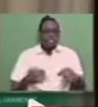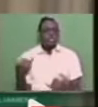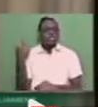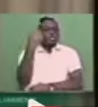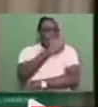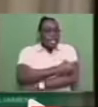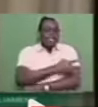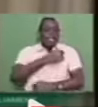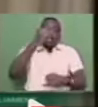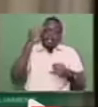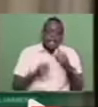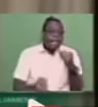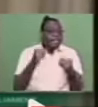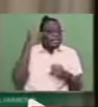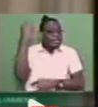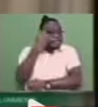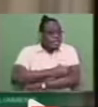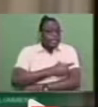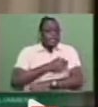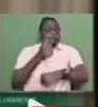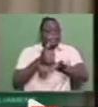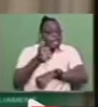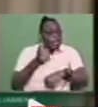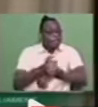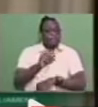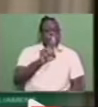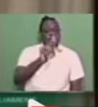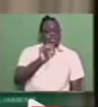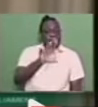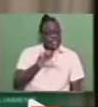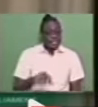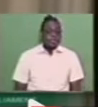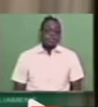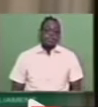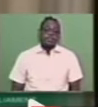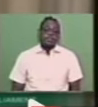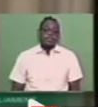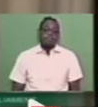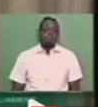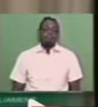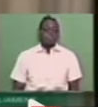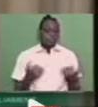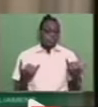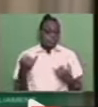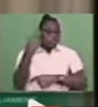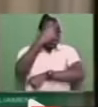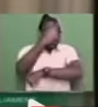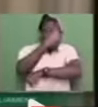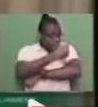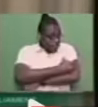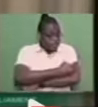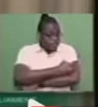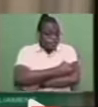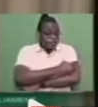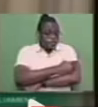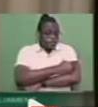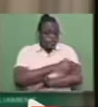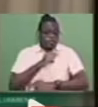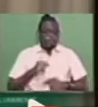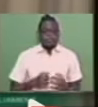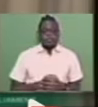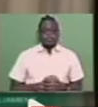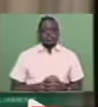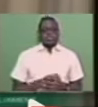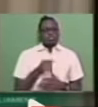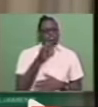As we meet today, there is no sector that has been a standout area for performance by this government and